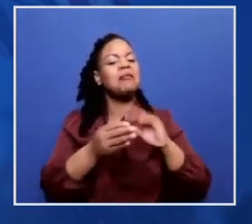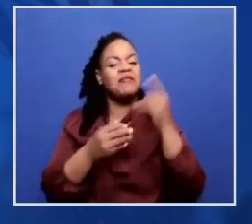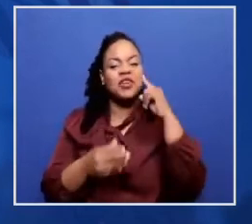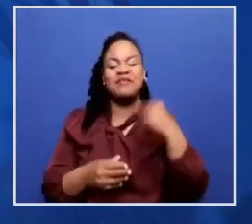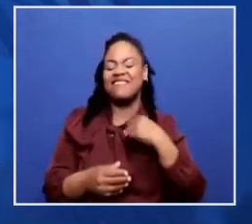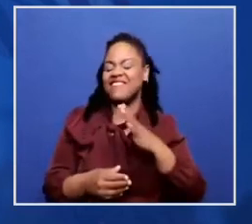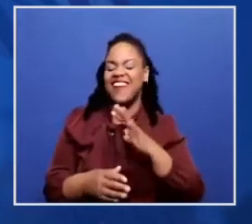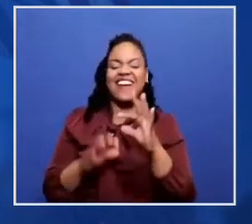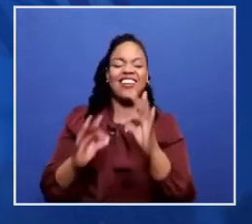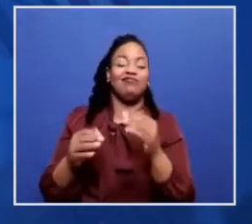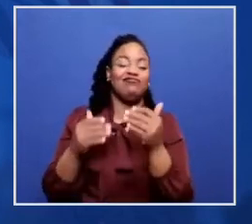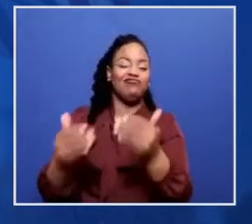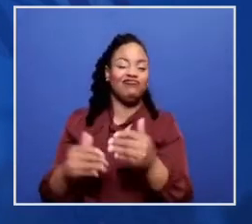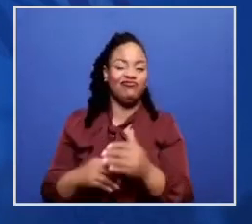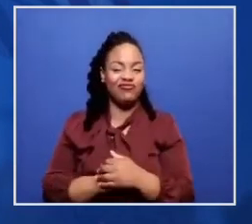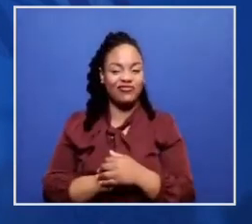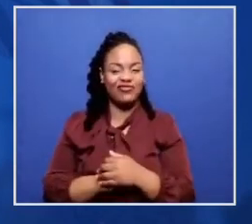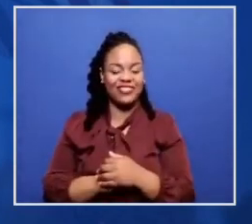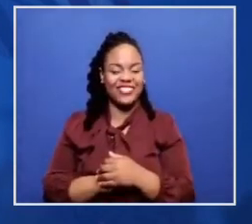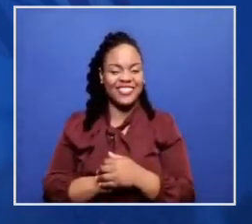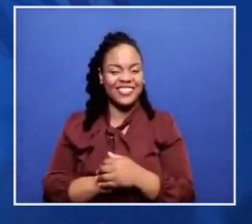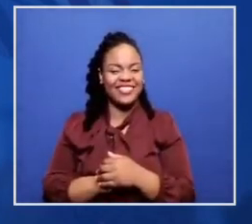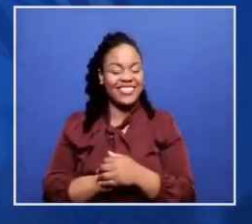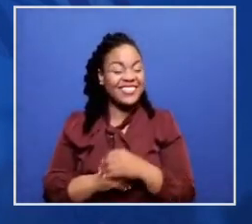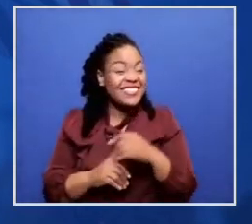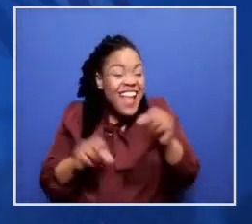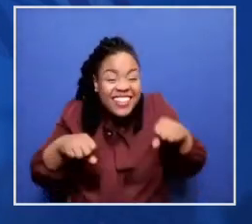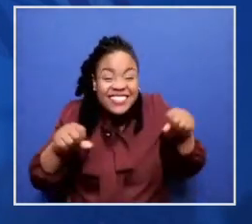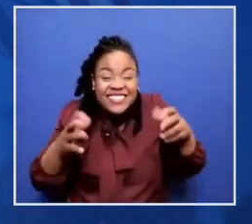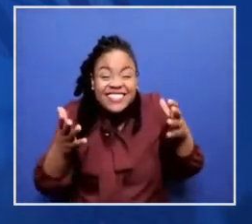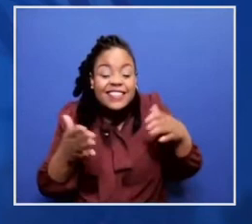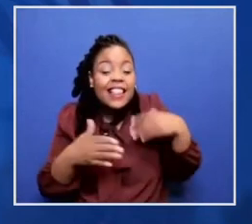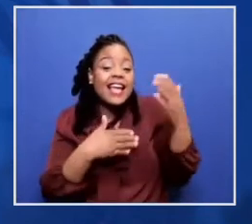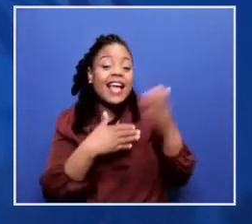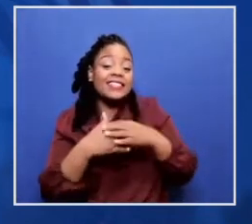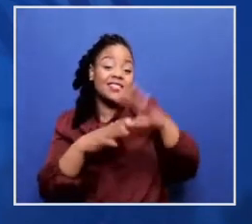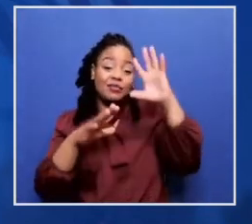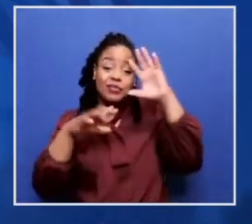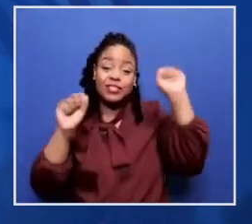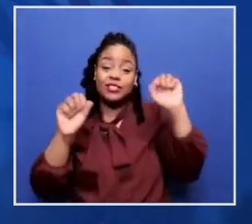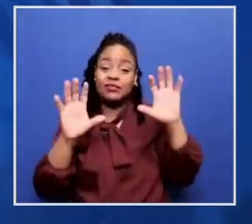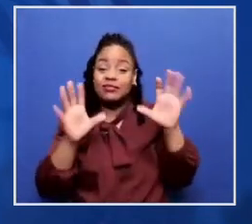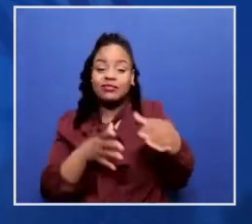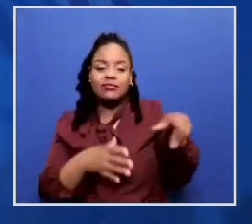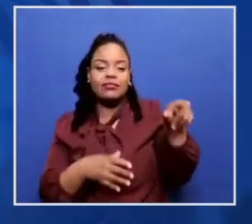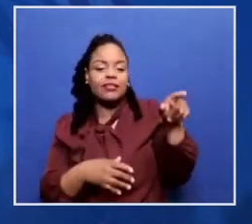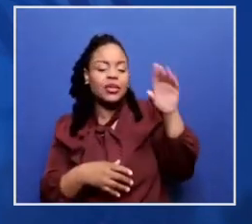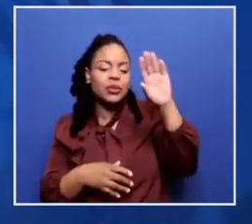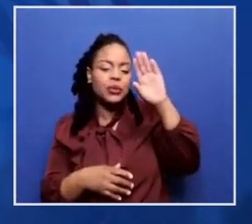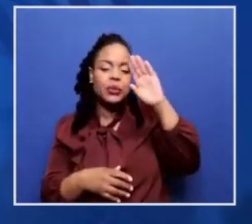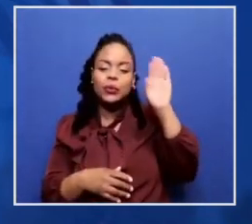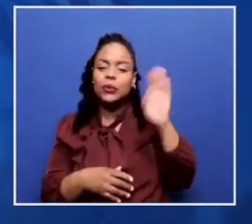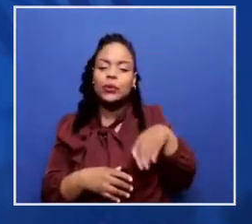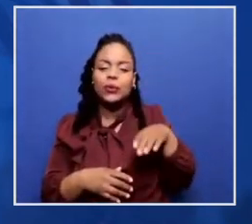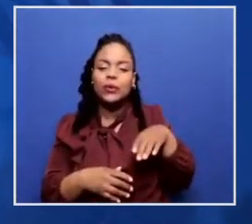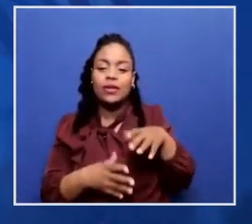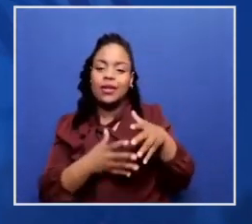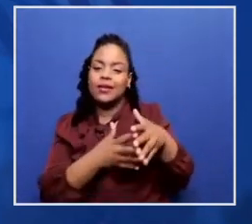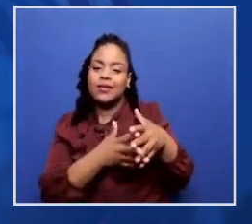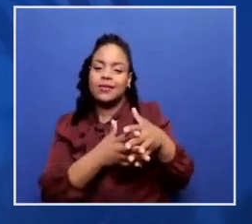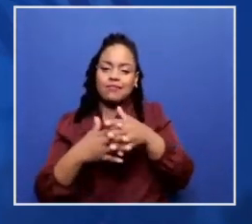Yes, yes, yes. The next administration knows that there is nothing that America cannot do if we do